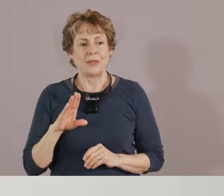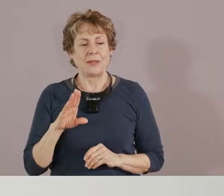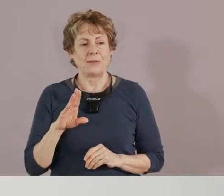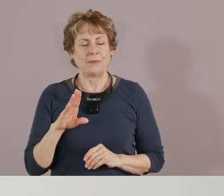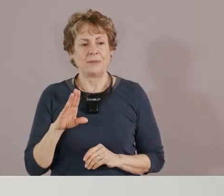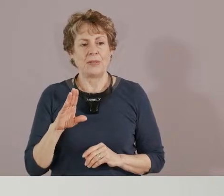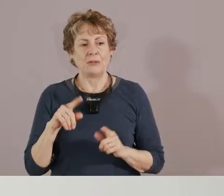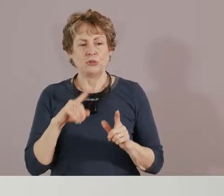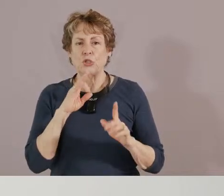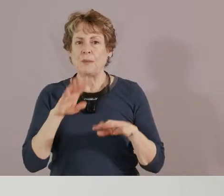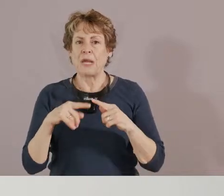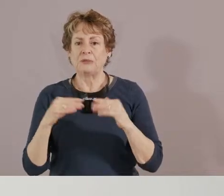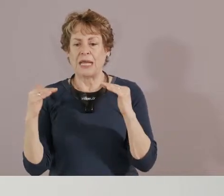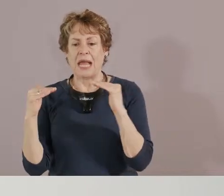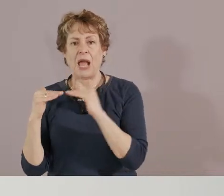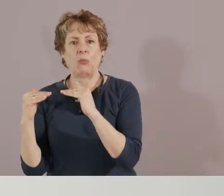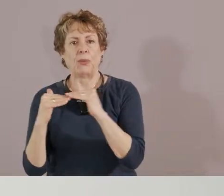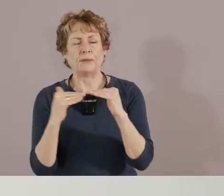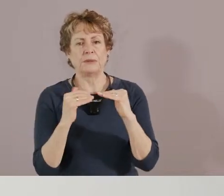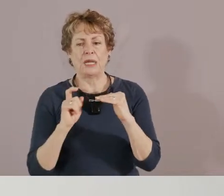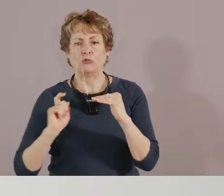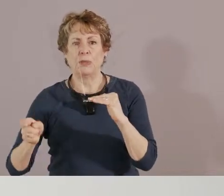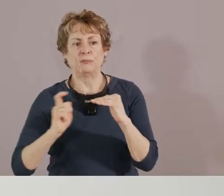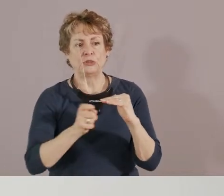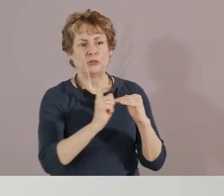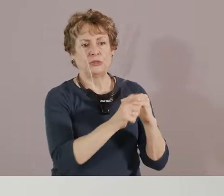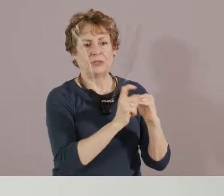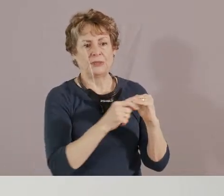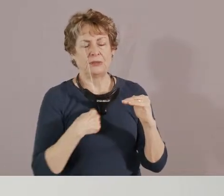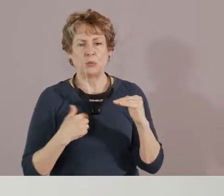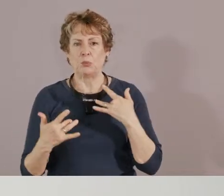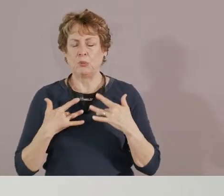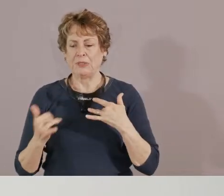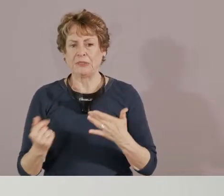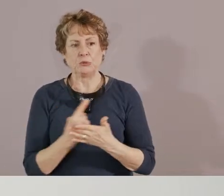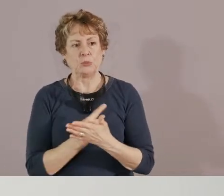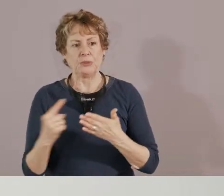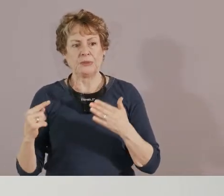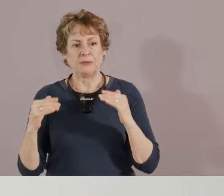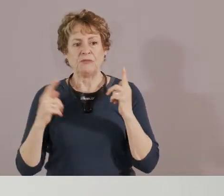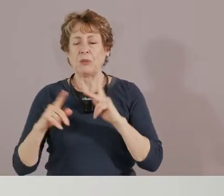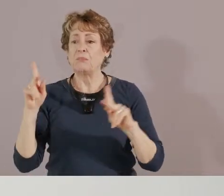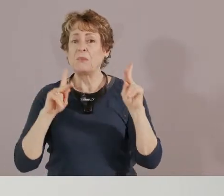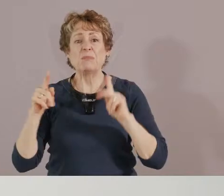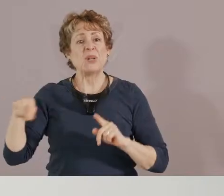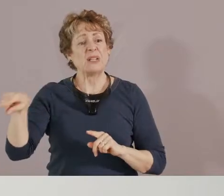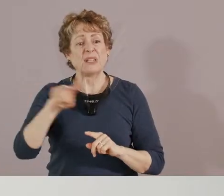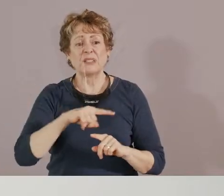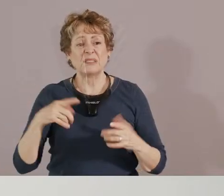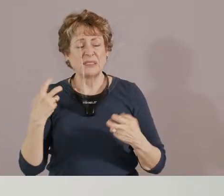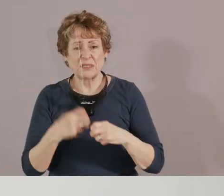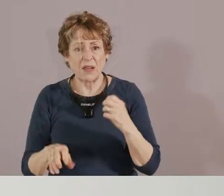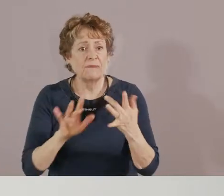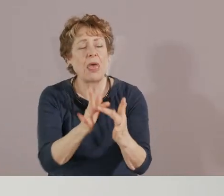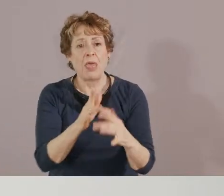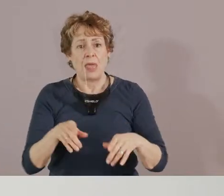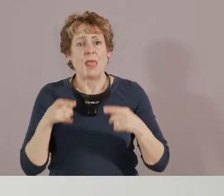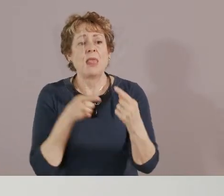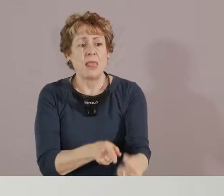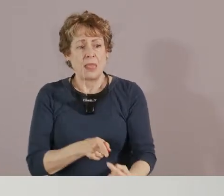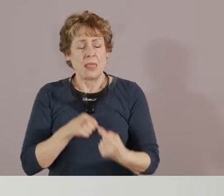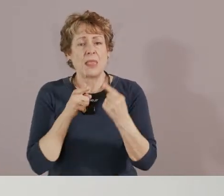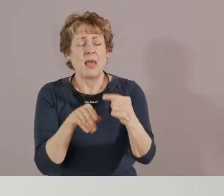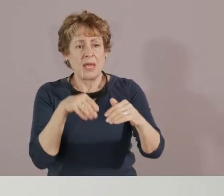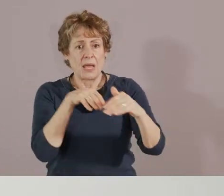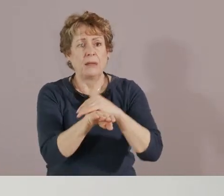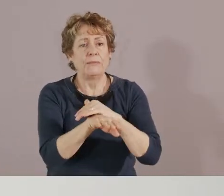In that same vein, we've heard quite a few concerns this week from people who have had trouble navigating the website to book an appointment and from people who have been put on